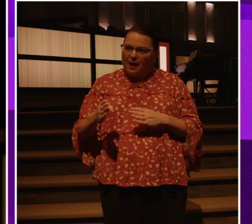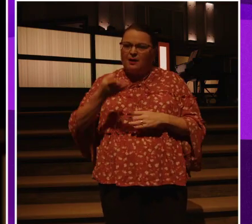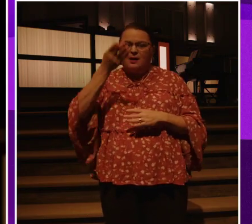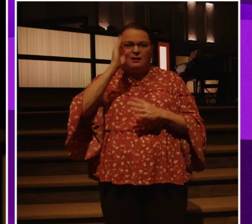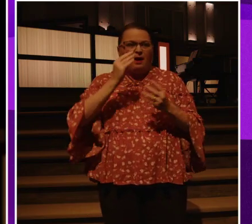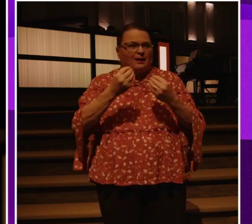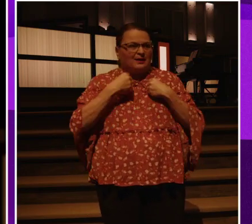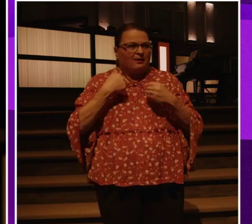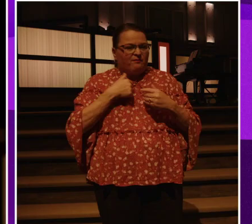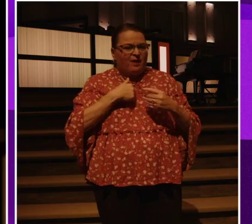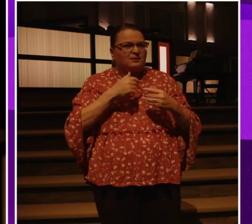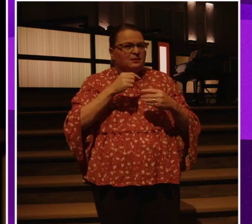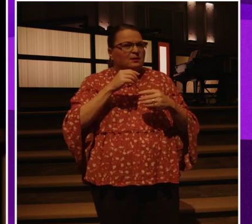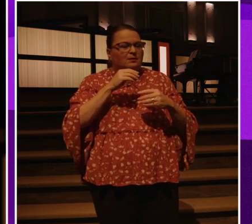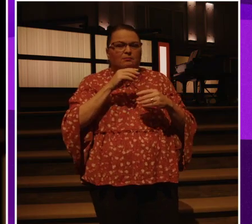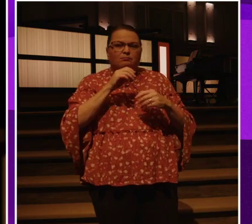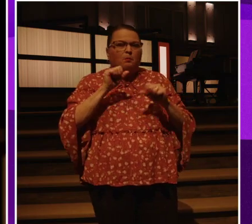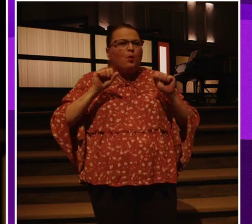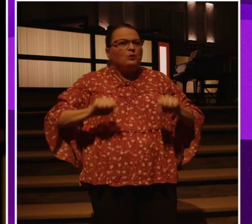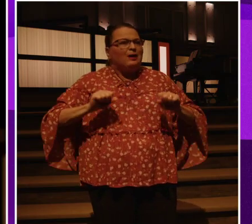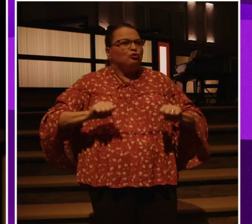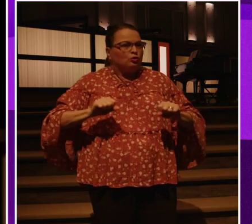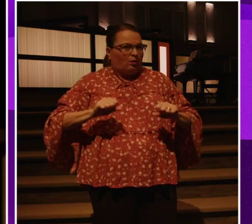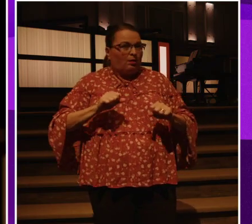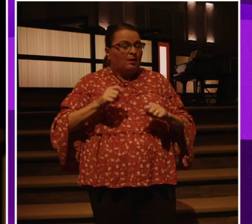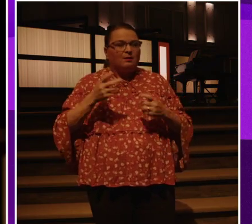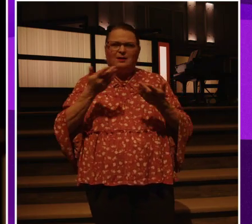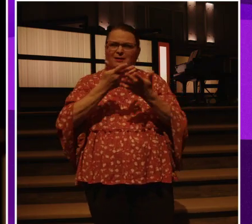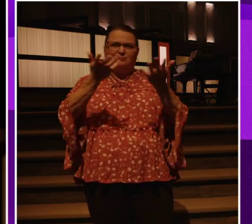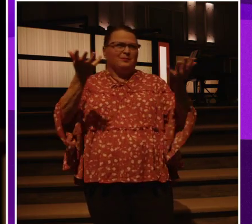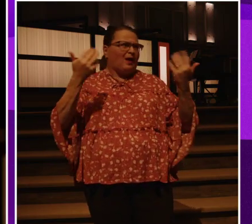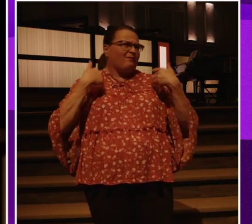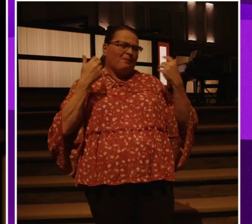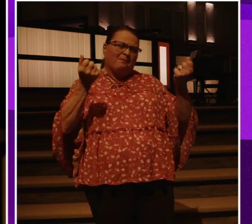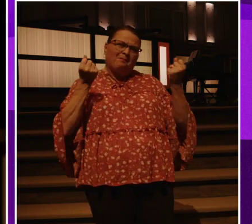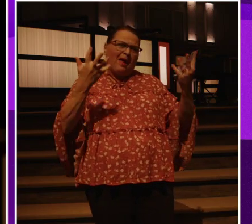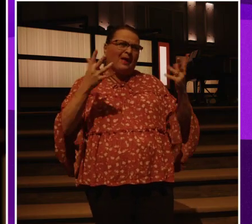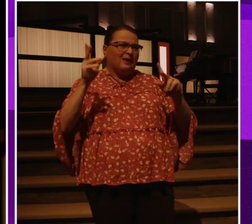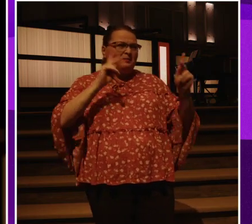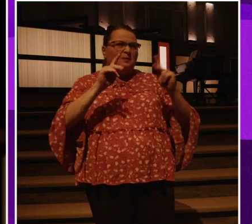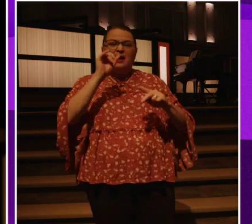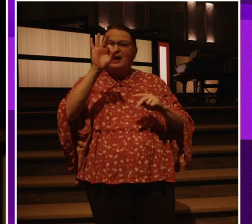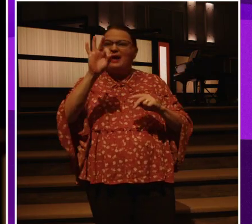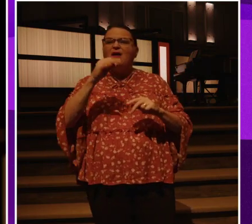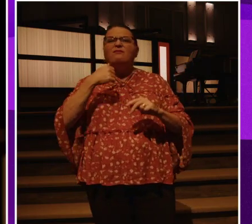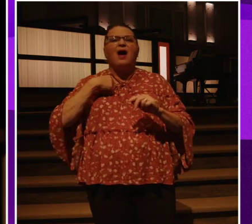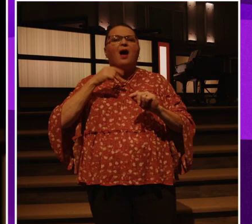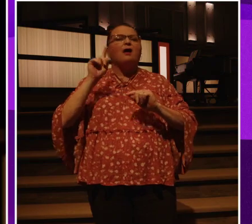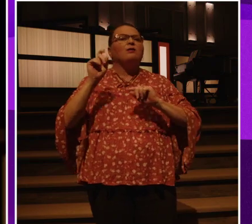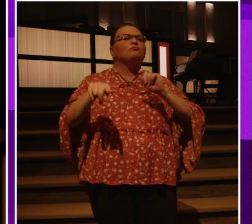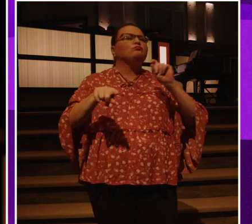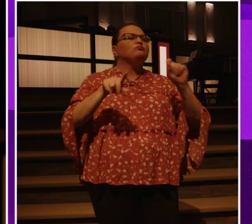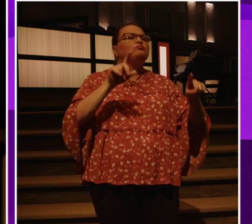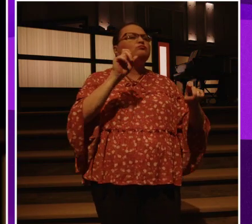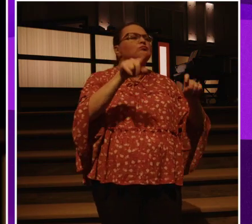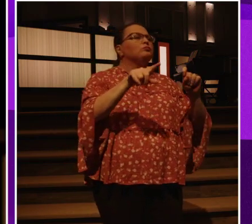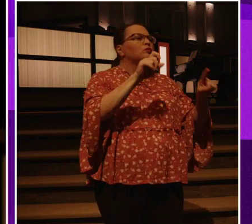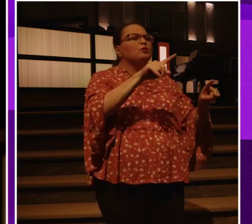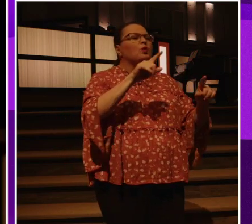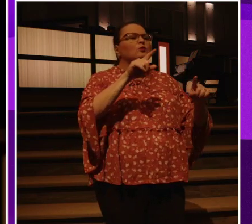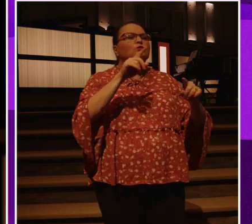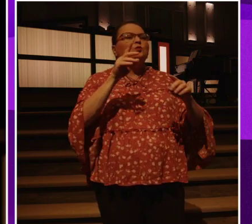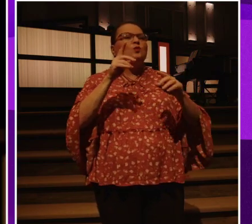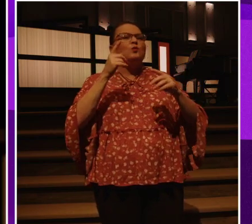within us. There are in the room this morning a number of people that if I challenged you to a race around the